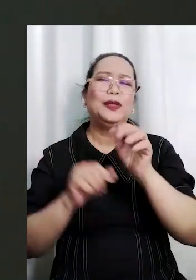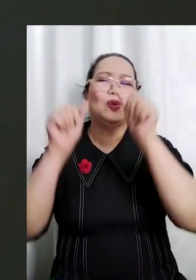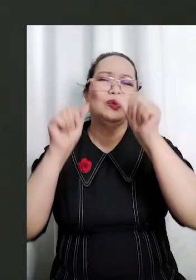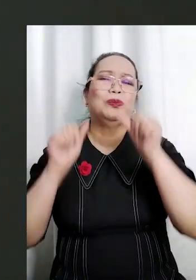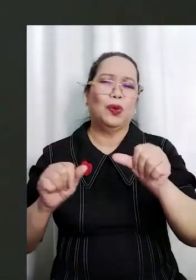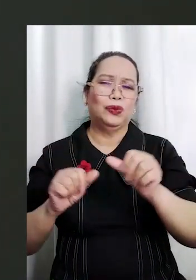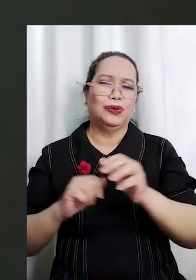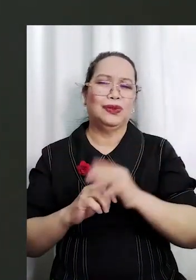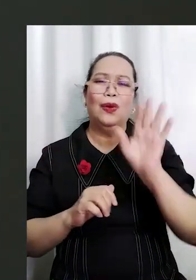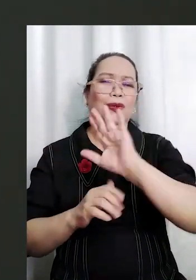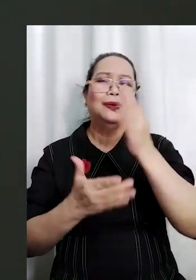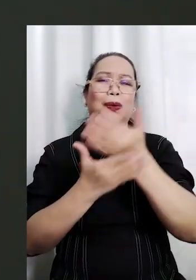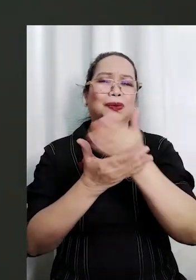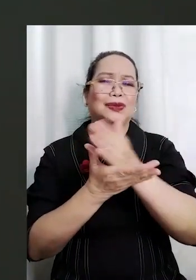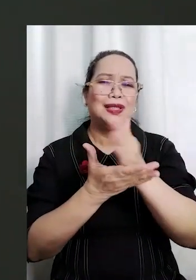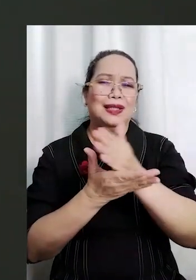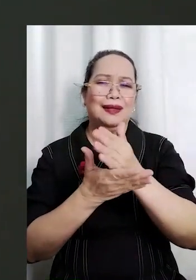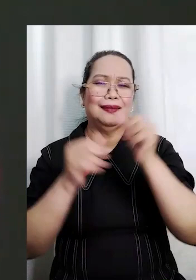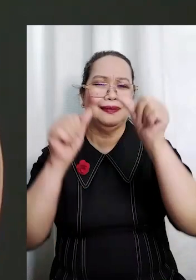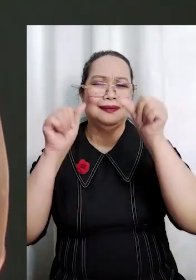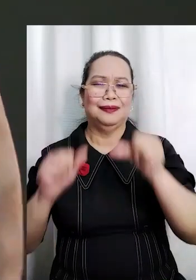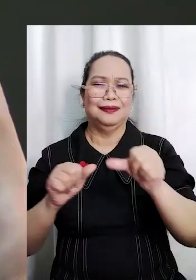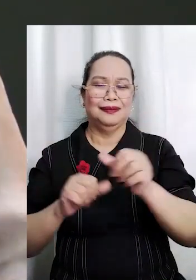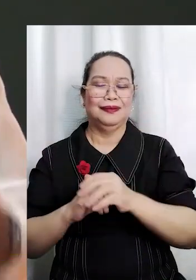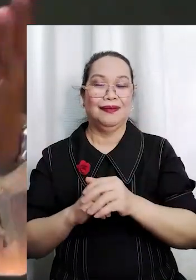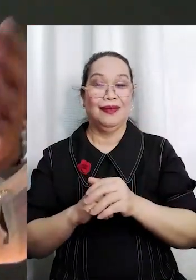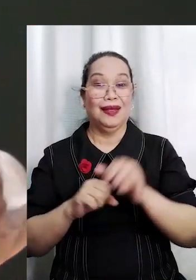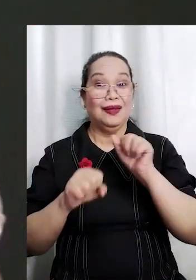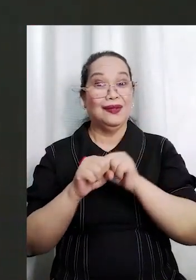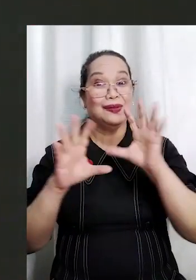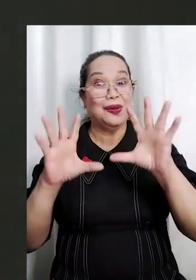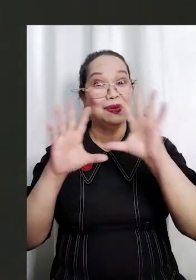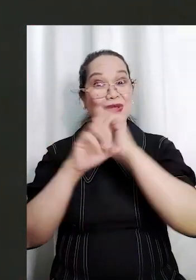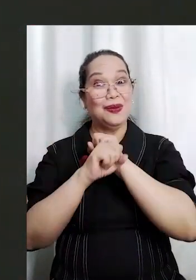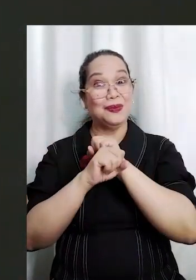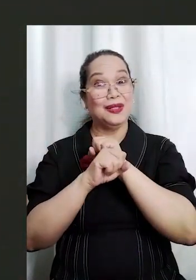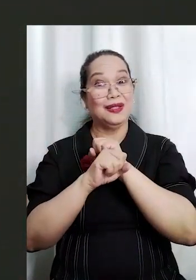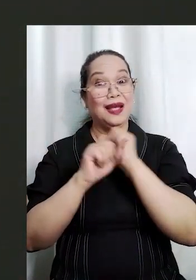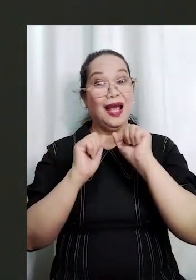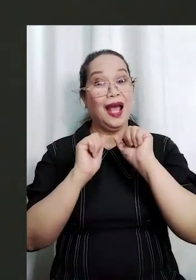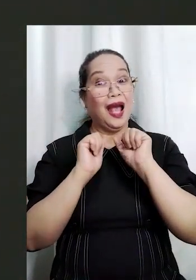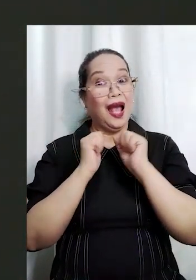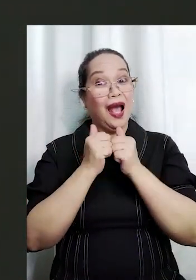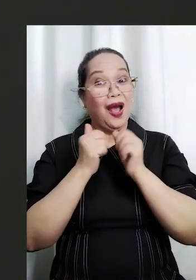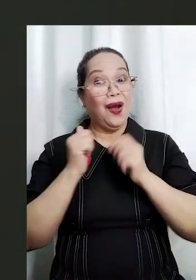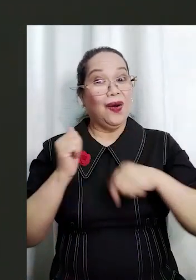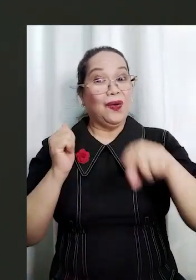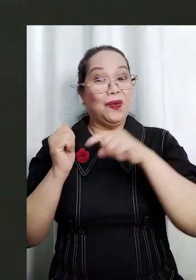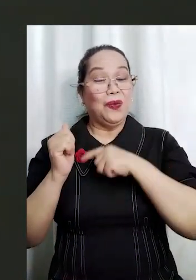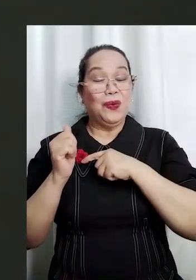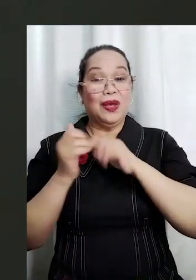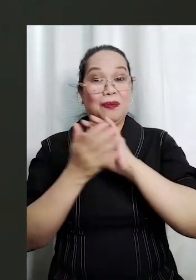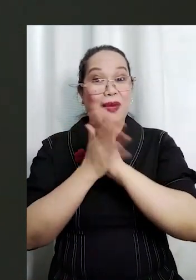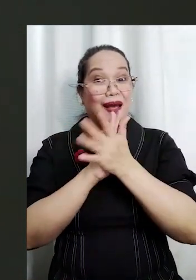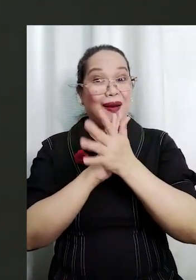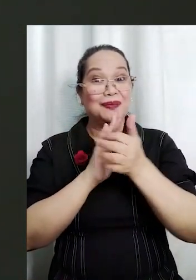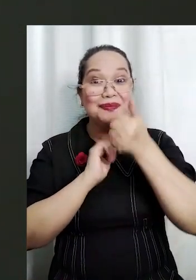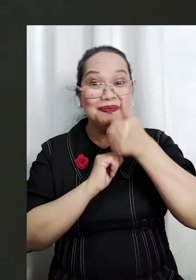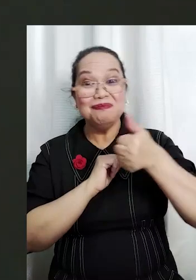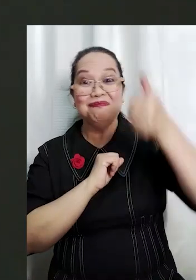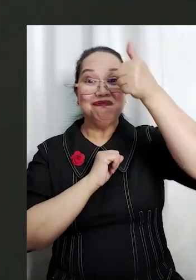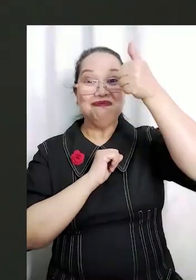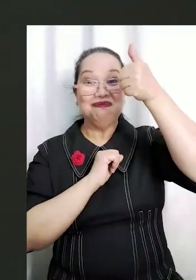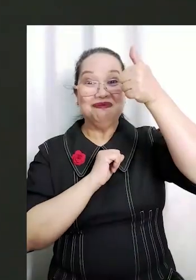pansinin, huwag mo nang ishare. So in summary, how do we become